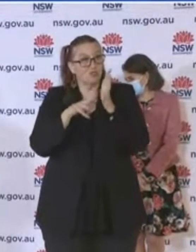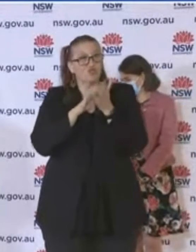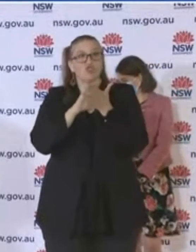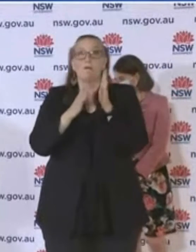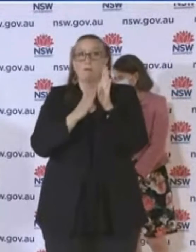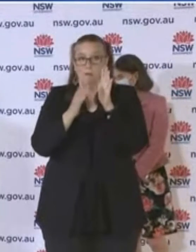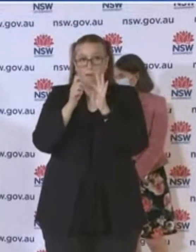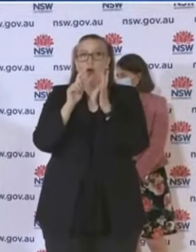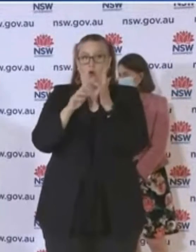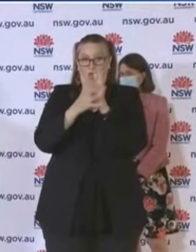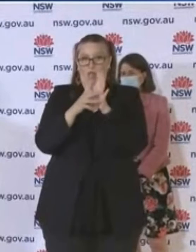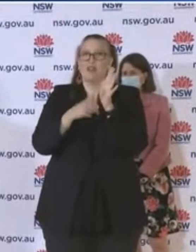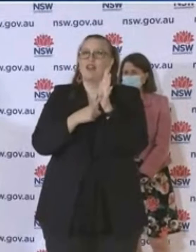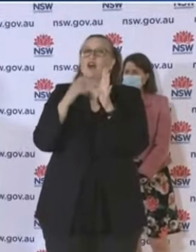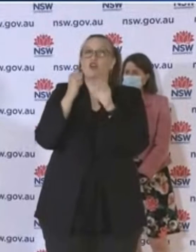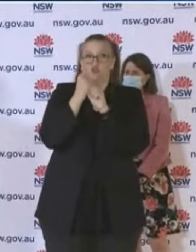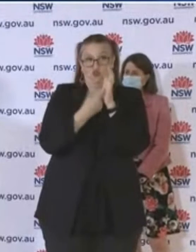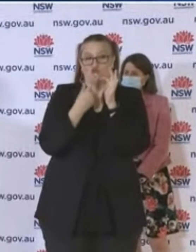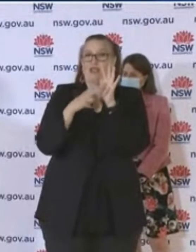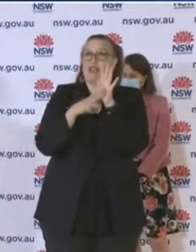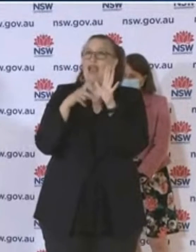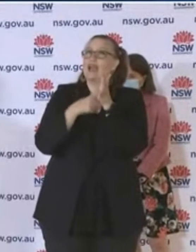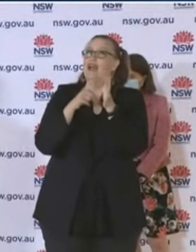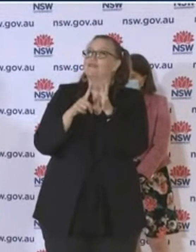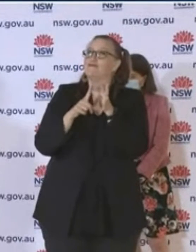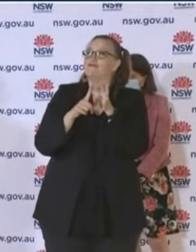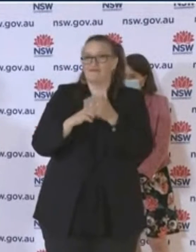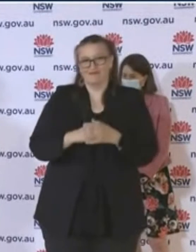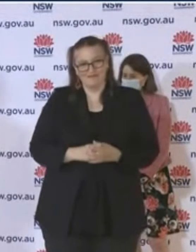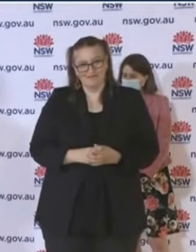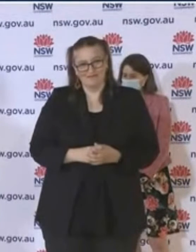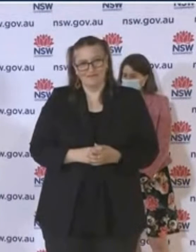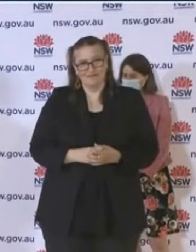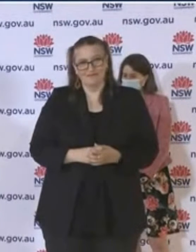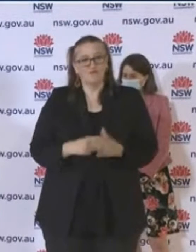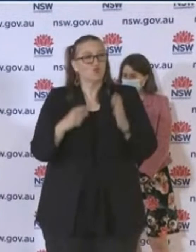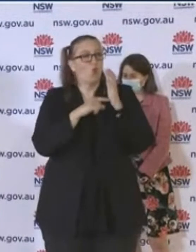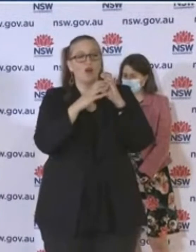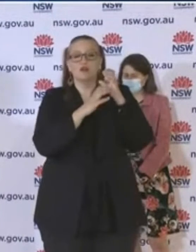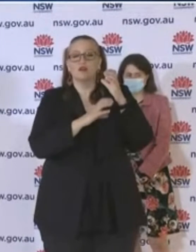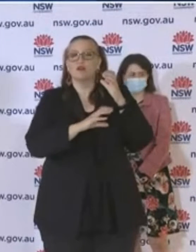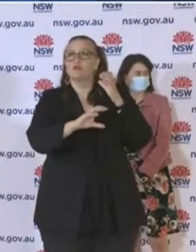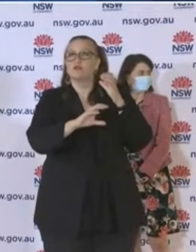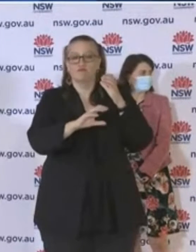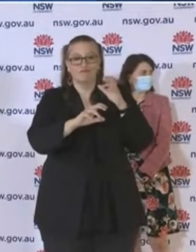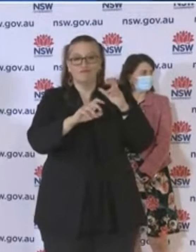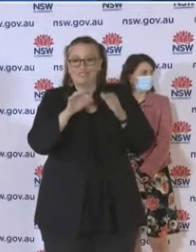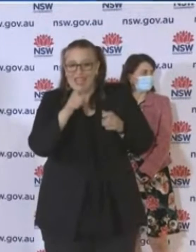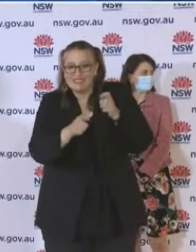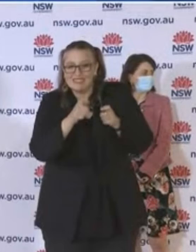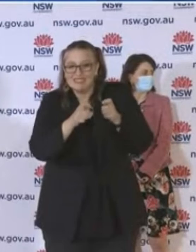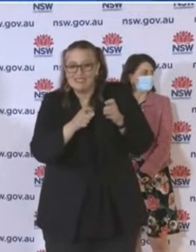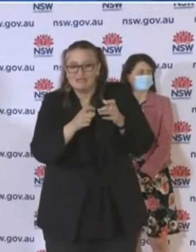ongoing sewage surveillance system has detected some further pings or positive fragments in